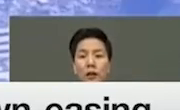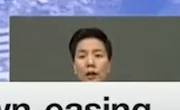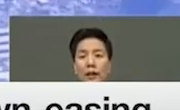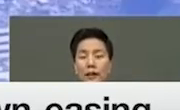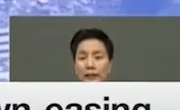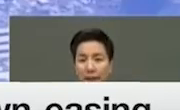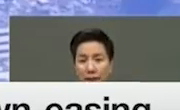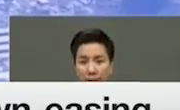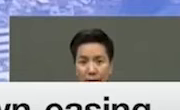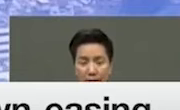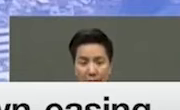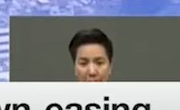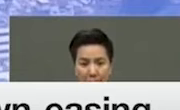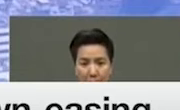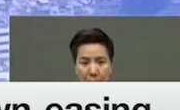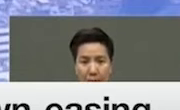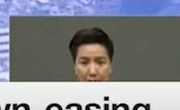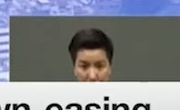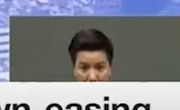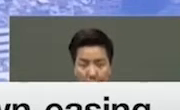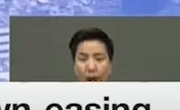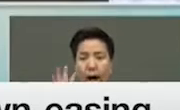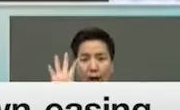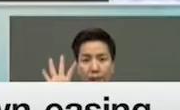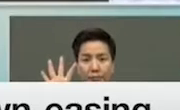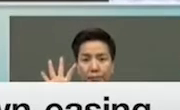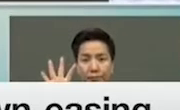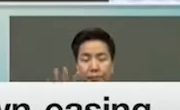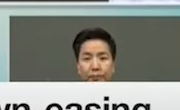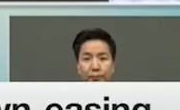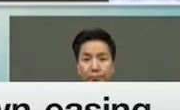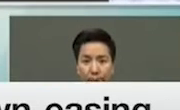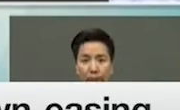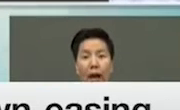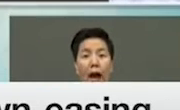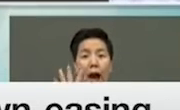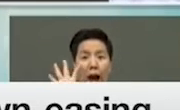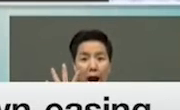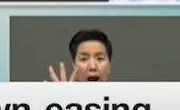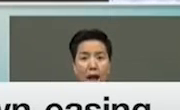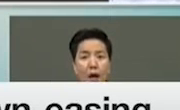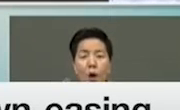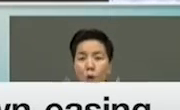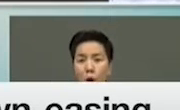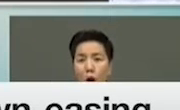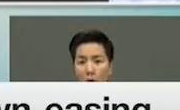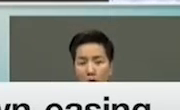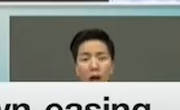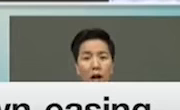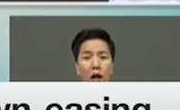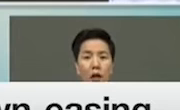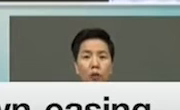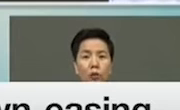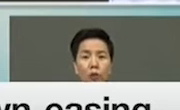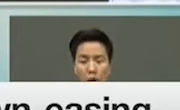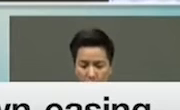in the entertainment businesses and are looking for ways to ease their plights. The spokesman said